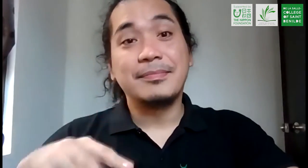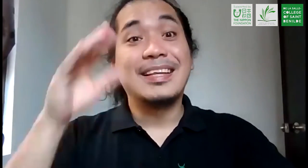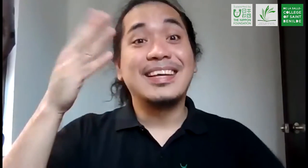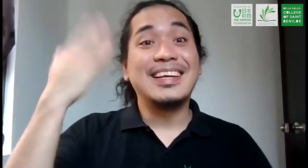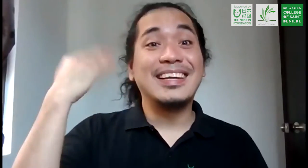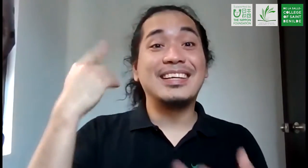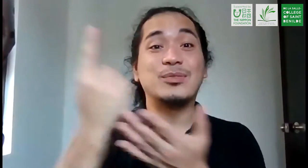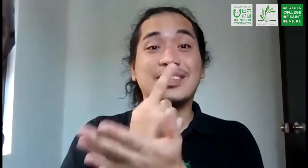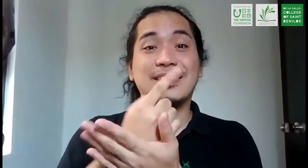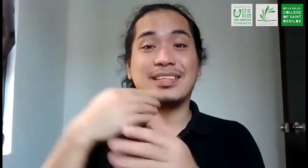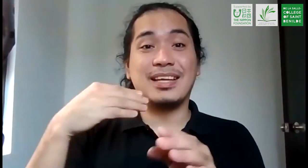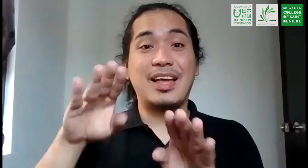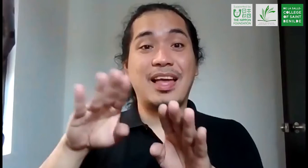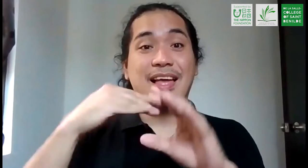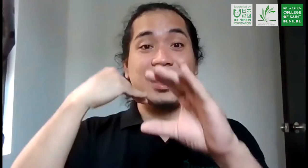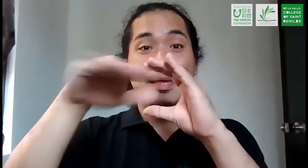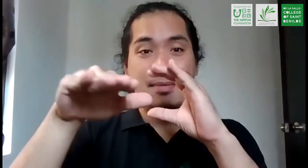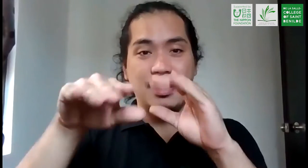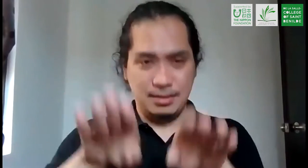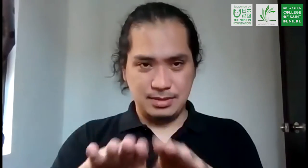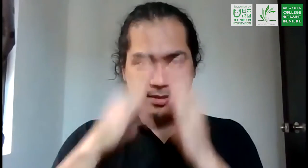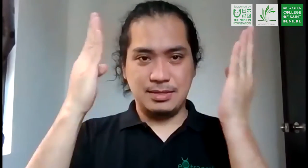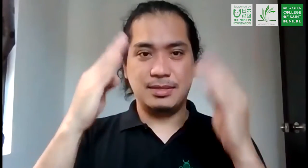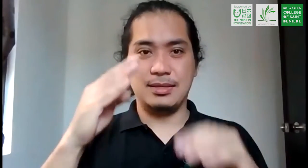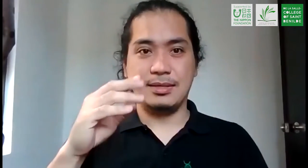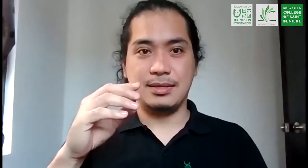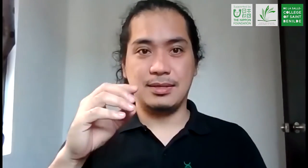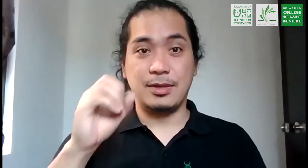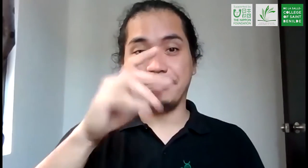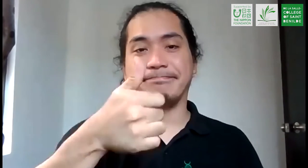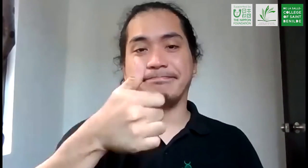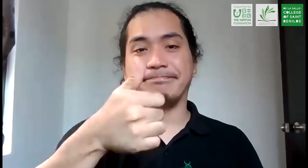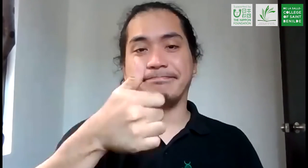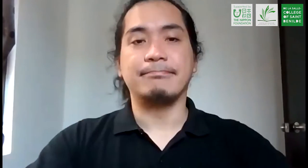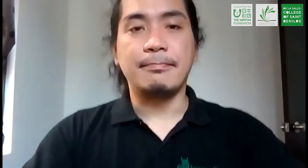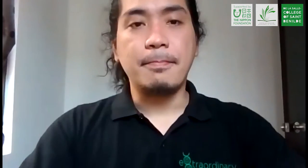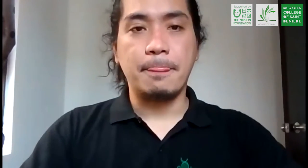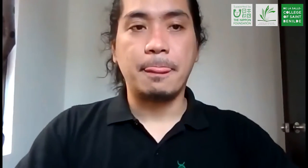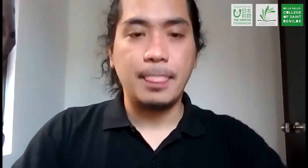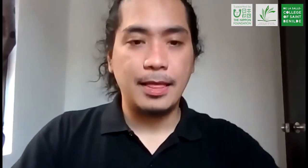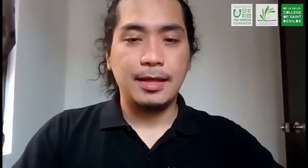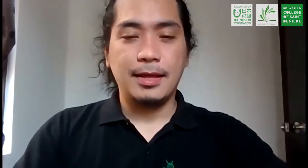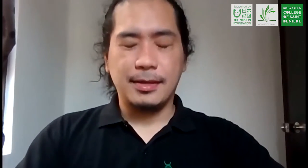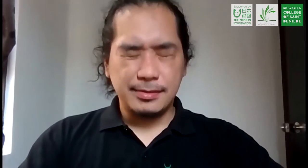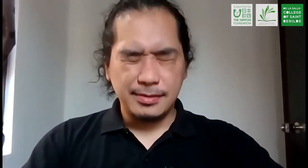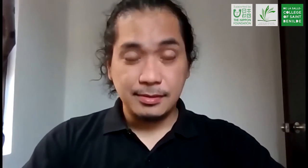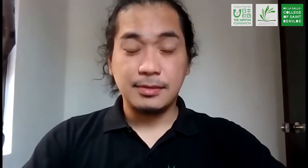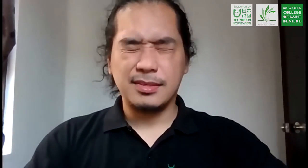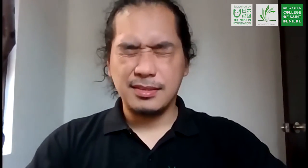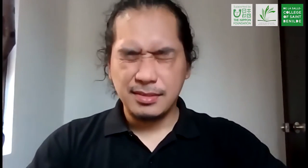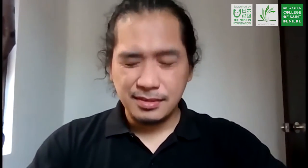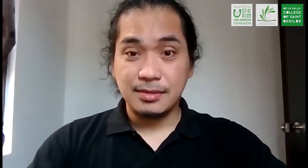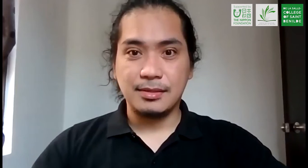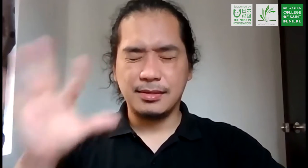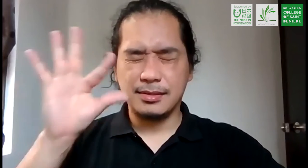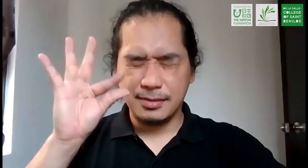Jasmine saying, oh, sorry, I wasn't paying attention. I was looking for my files. What did you say? Patrick saying, open that lesson 7, the one